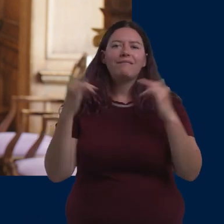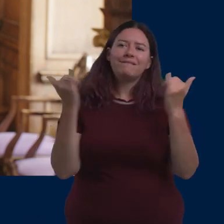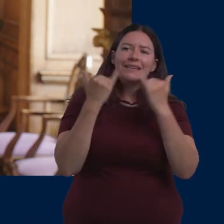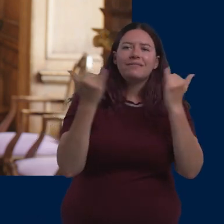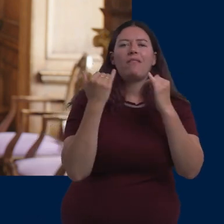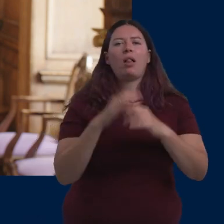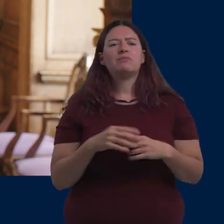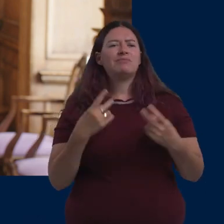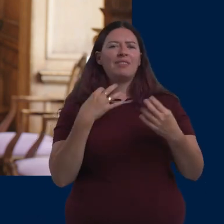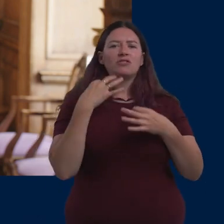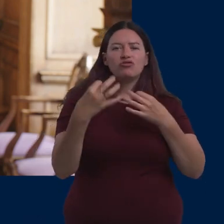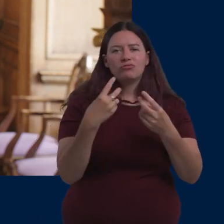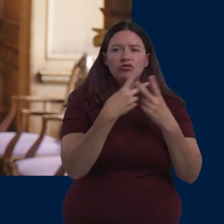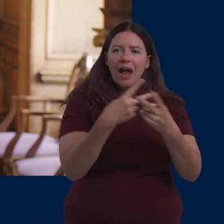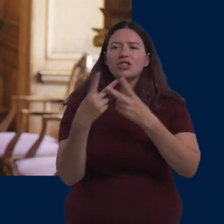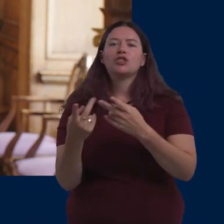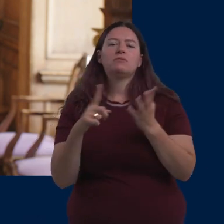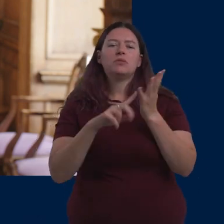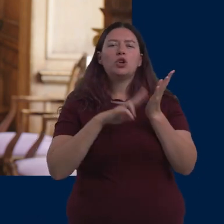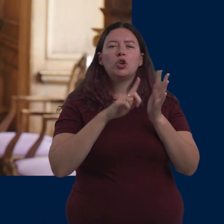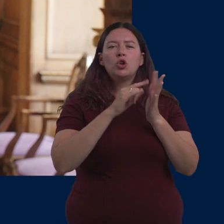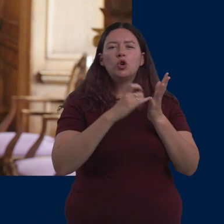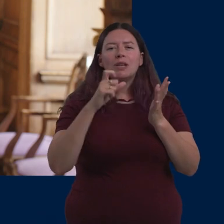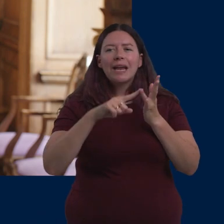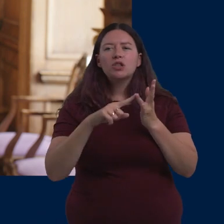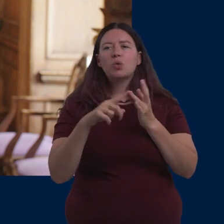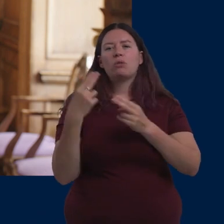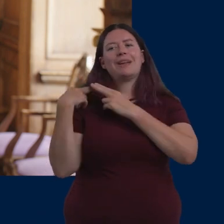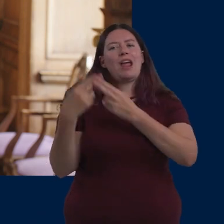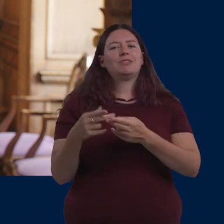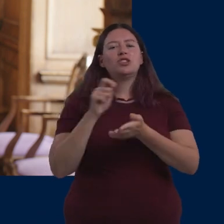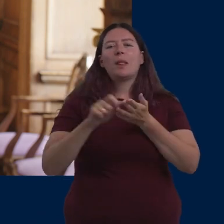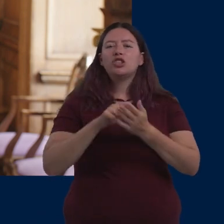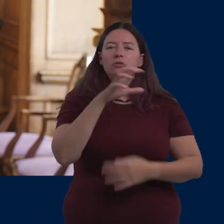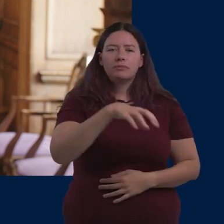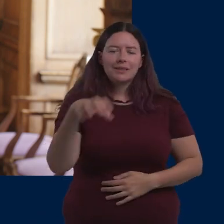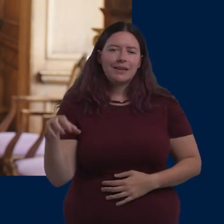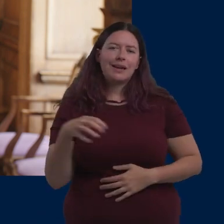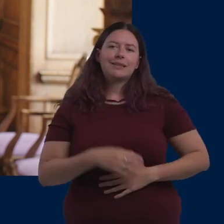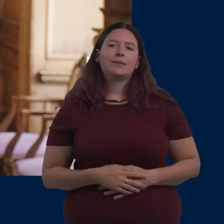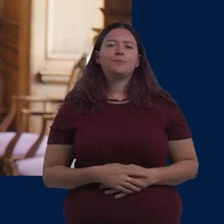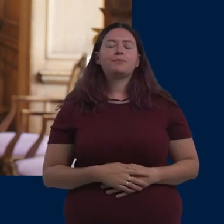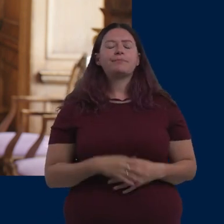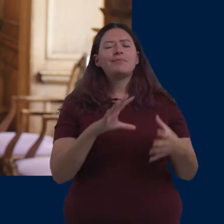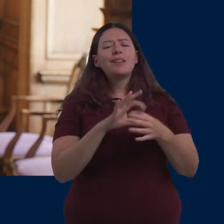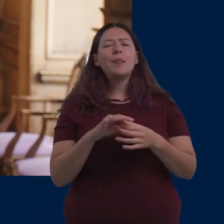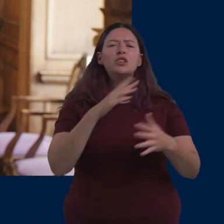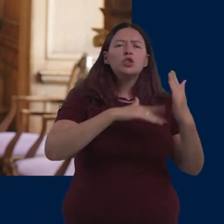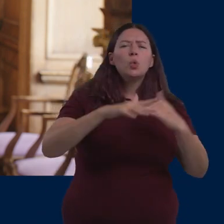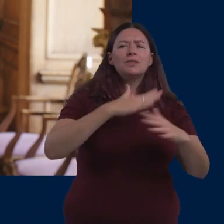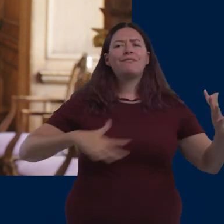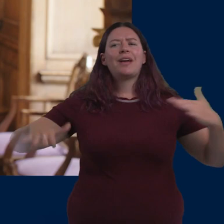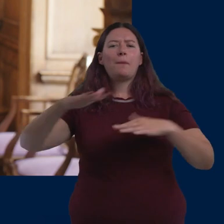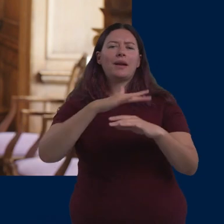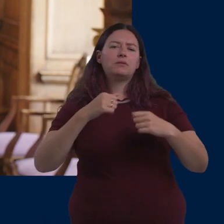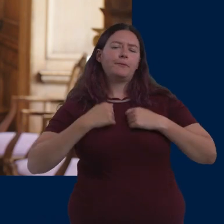festivals, attractions, and UNESCO heritage and literature sites. In relation to social and environmental